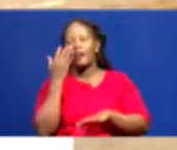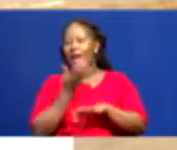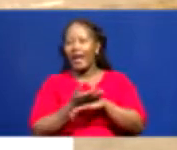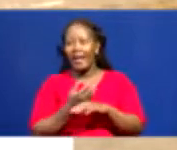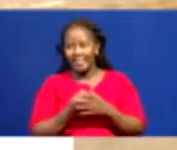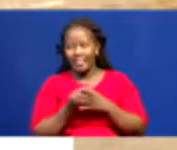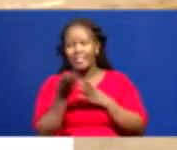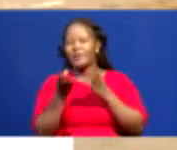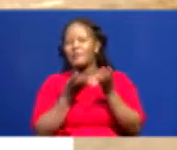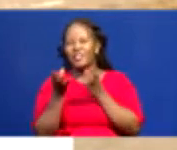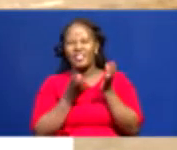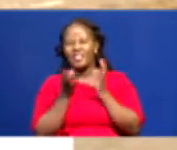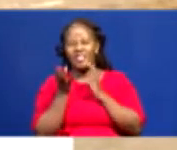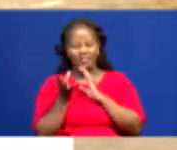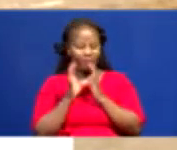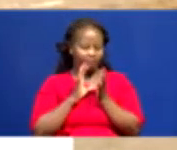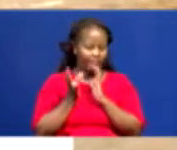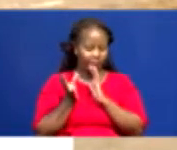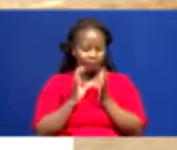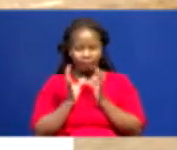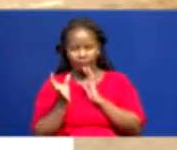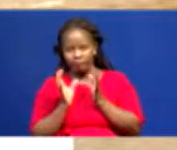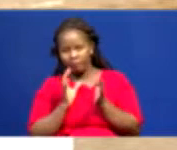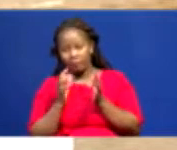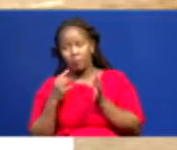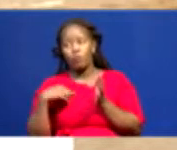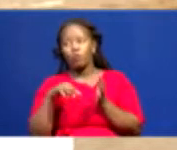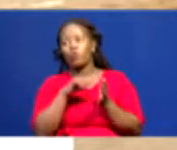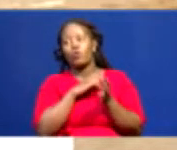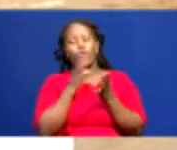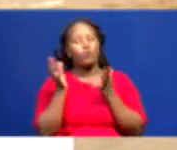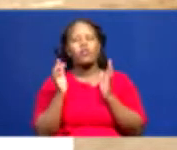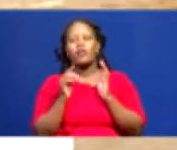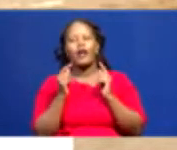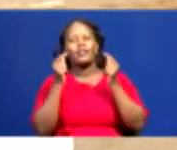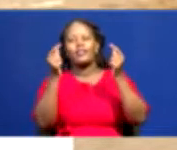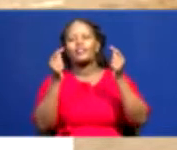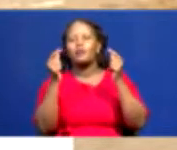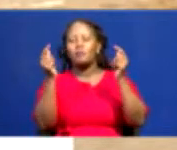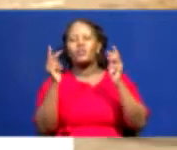doing well. We are demonstrating peacefully.